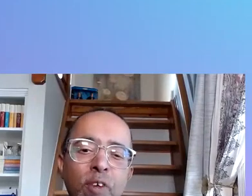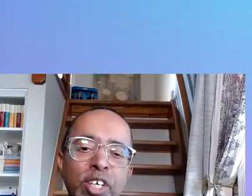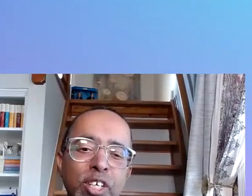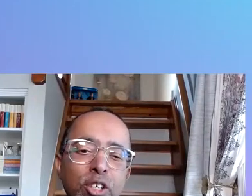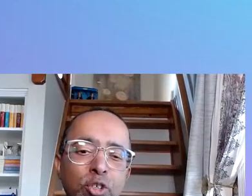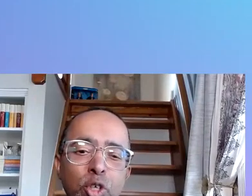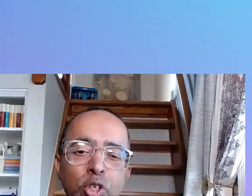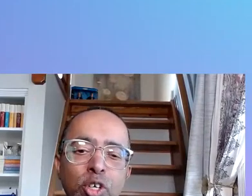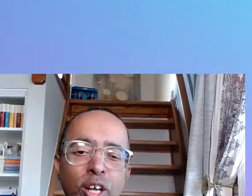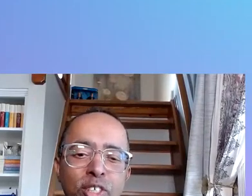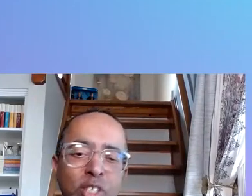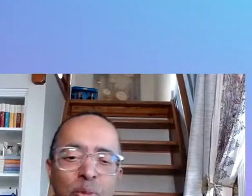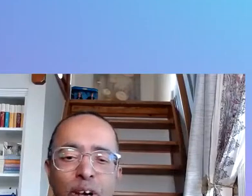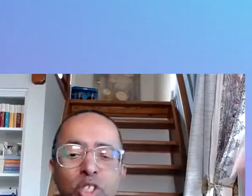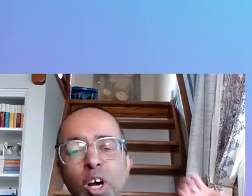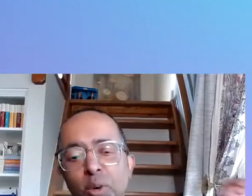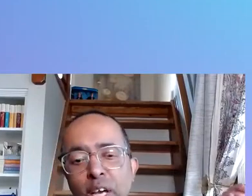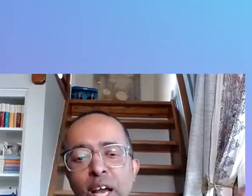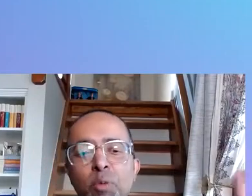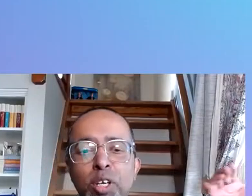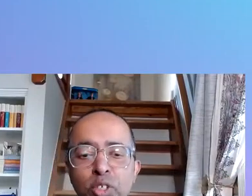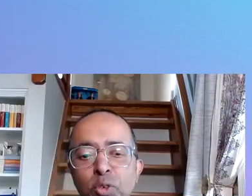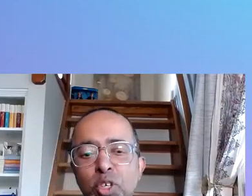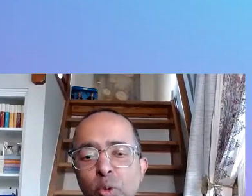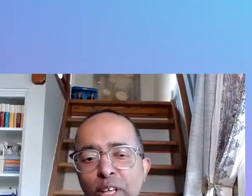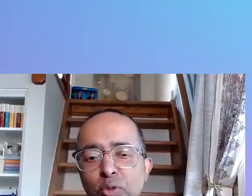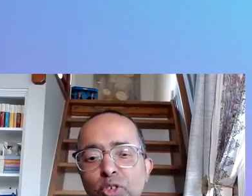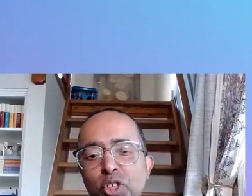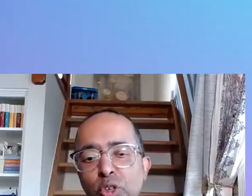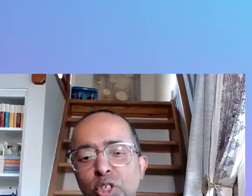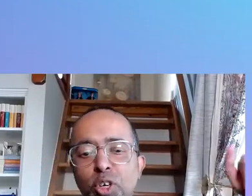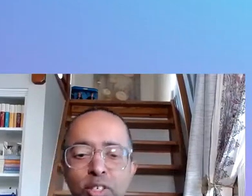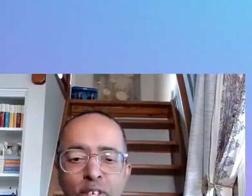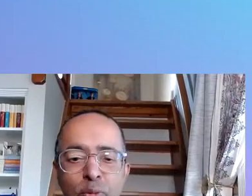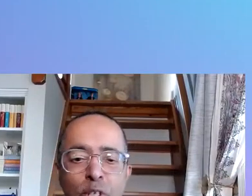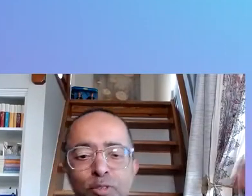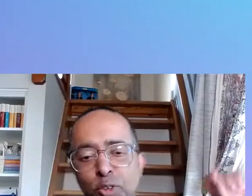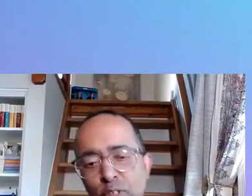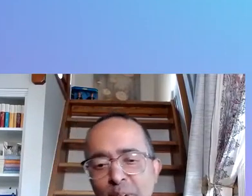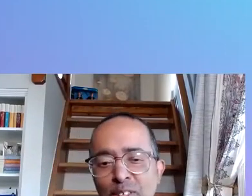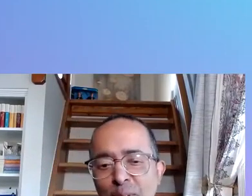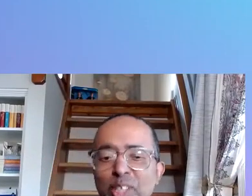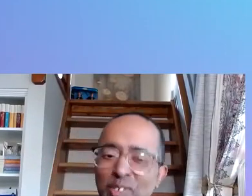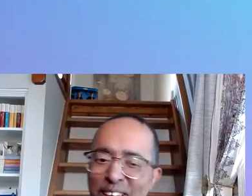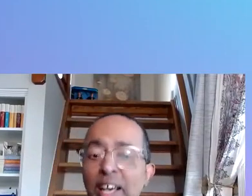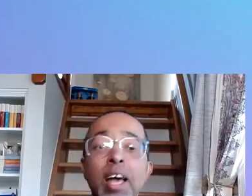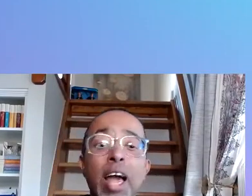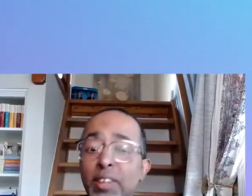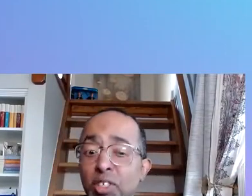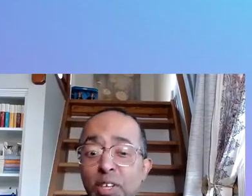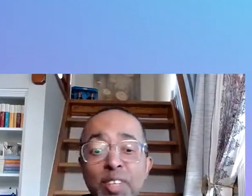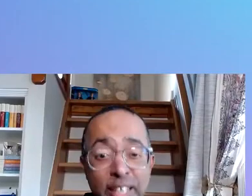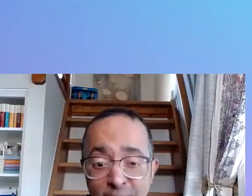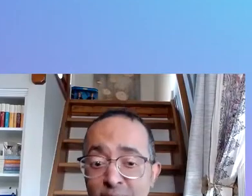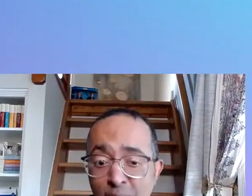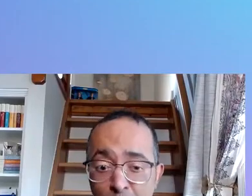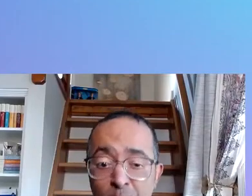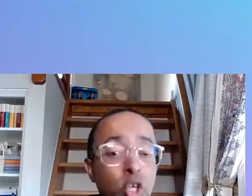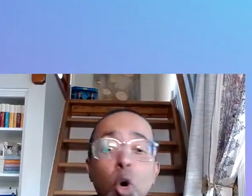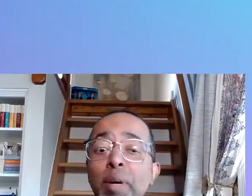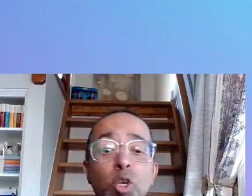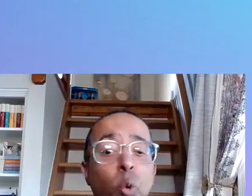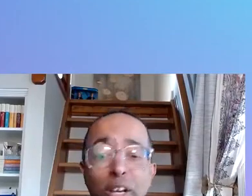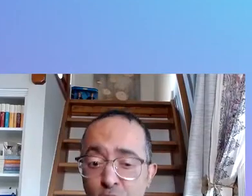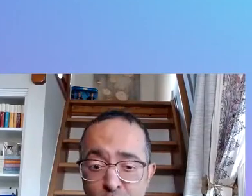to do kickoff. Kickoff usually costs this much. Okay, we're going to do the UX research. It usually costs this much if there's this many subjects, right? And the stuff that's in the